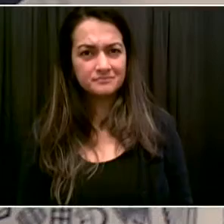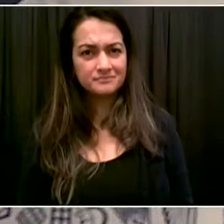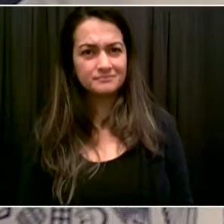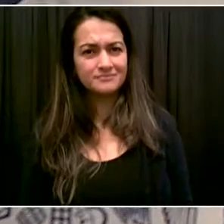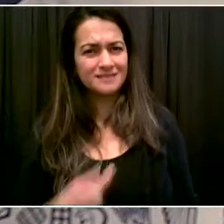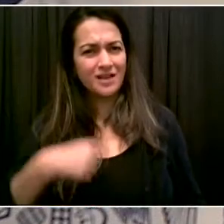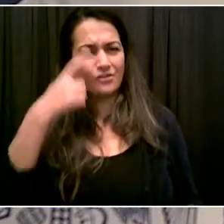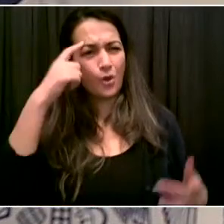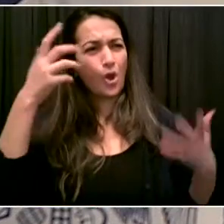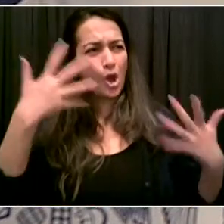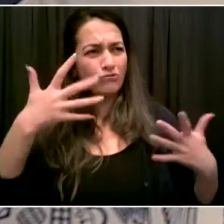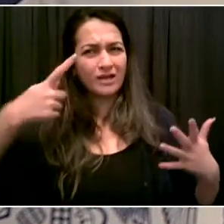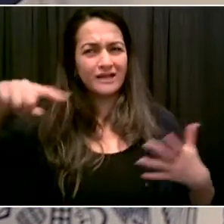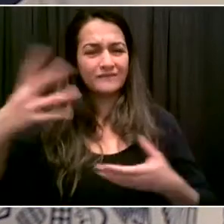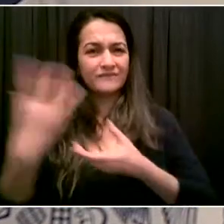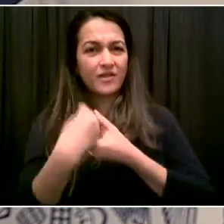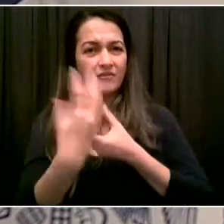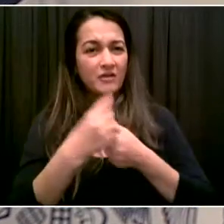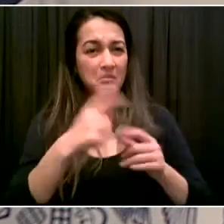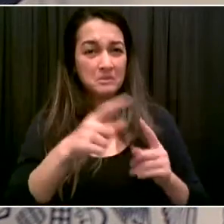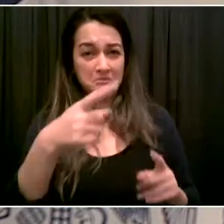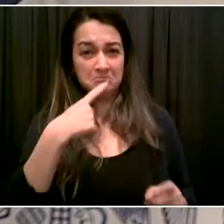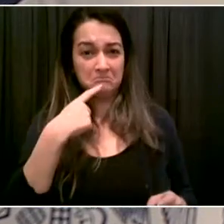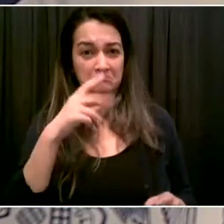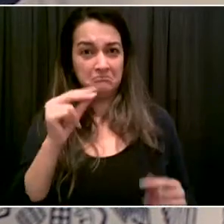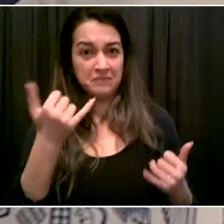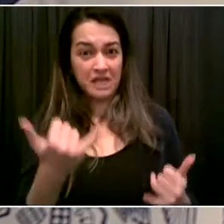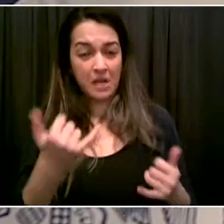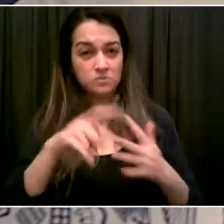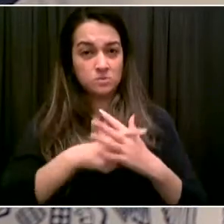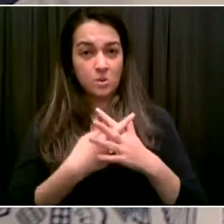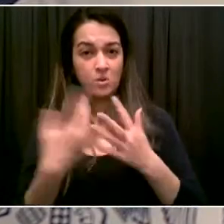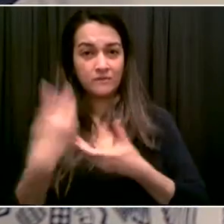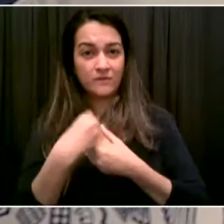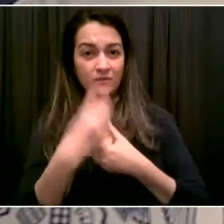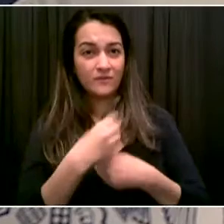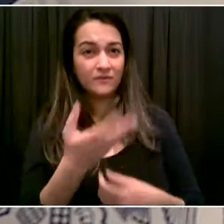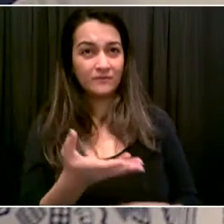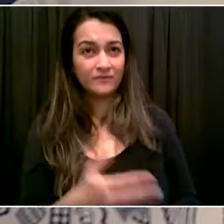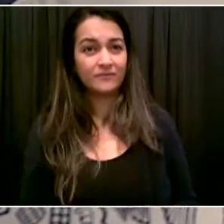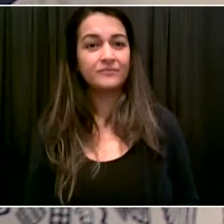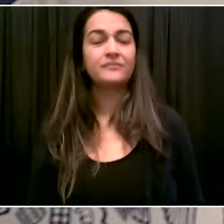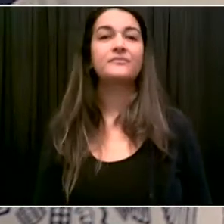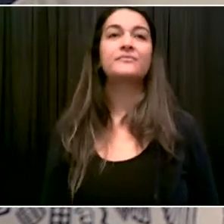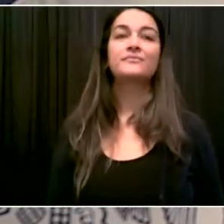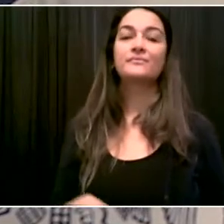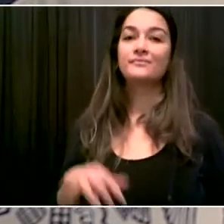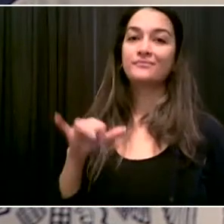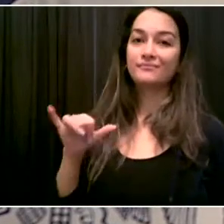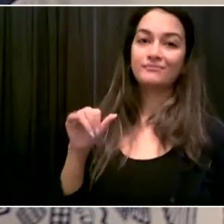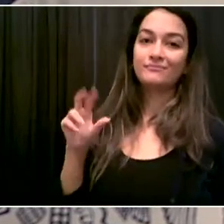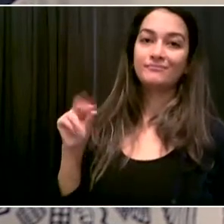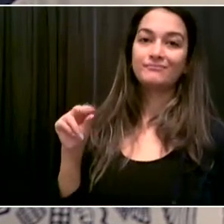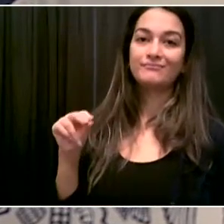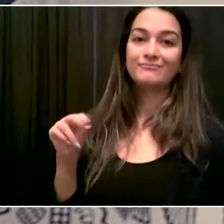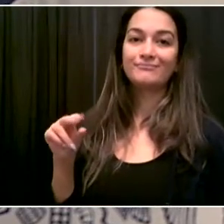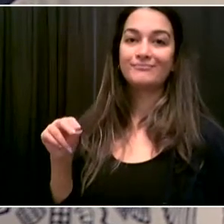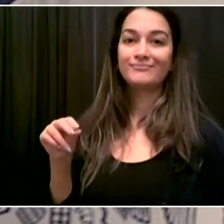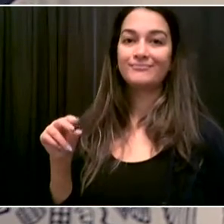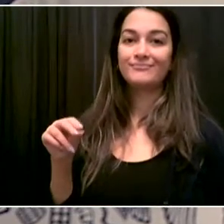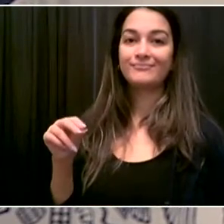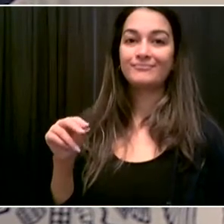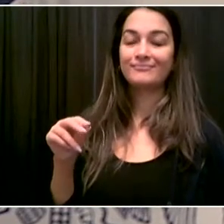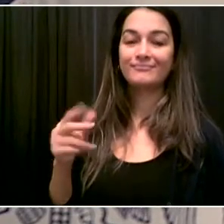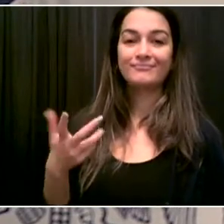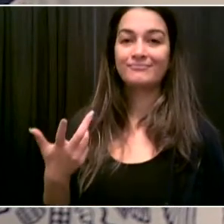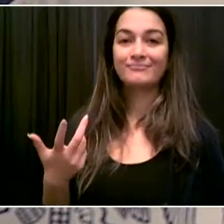mean, simply, Hank can separately, I mean, in a second, I'll give you the quick version, please, Hank. Yes. There was